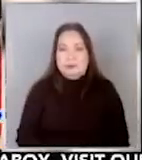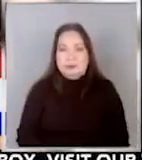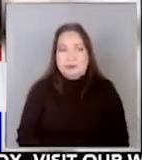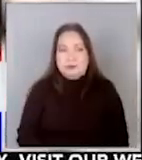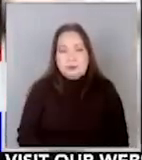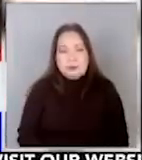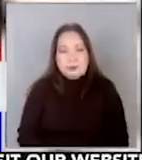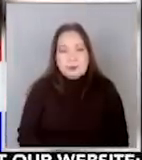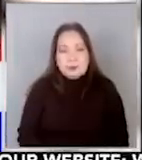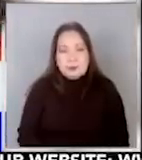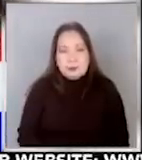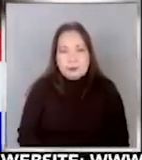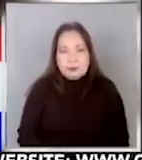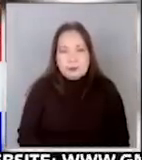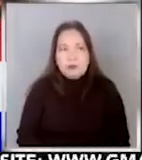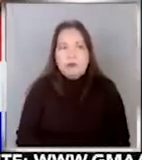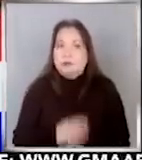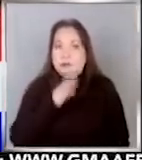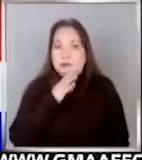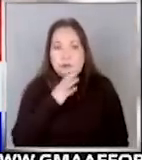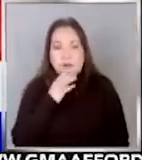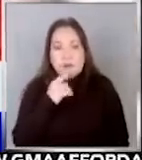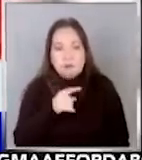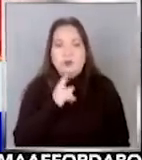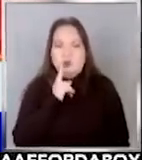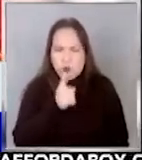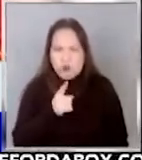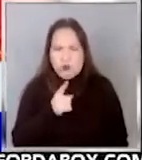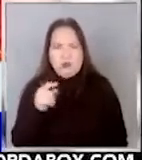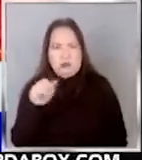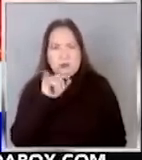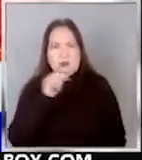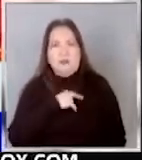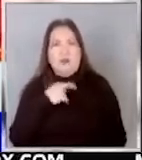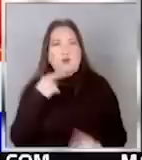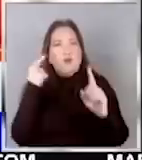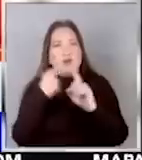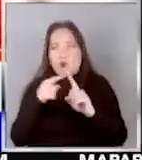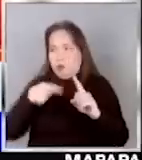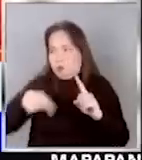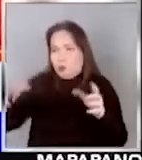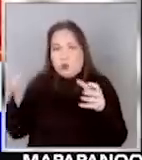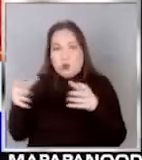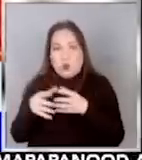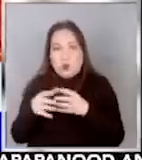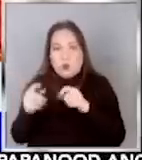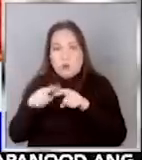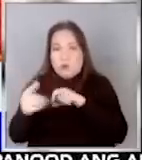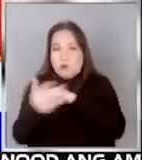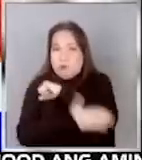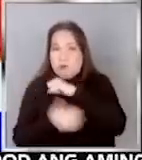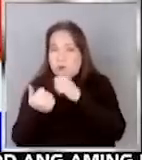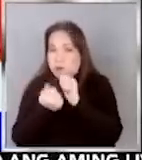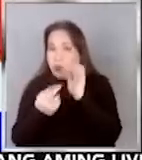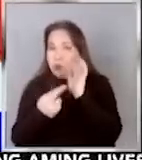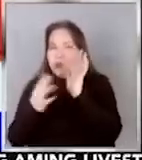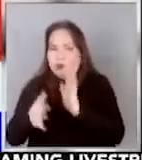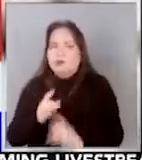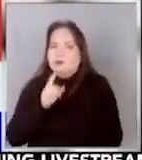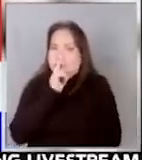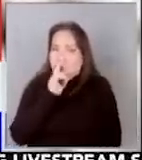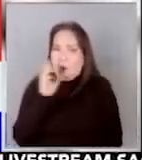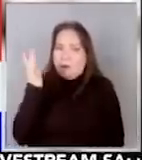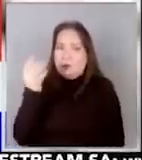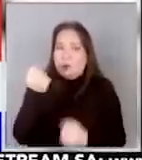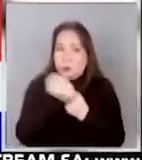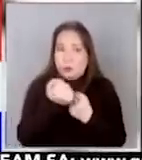marginalized, that is what is desired. And the Diplomatic Corps assures you our support for this goal in the new